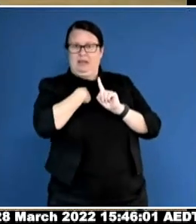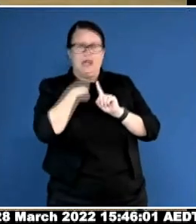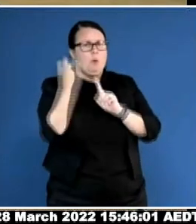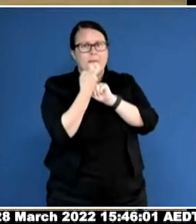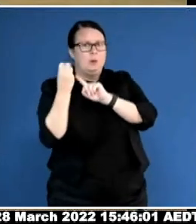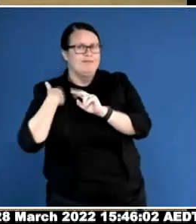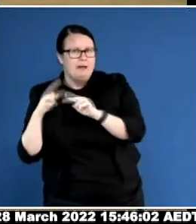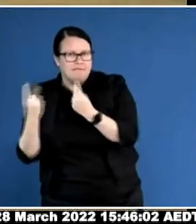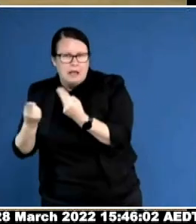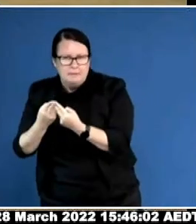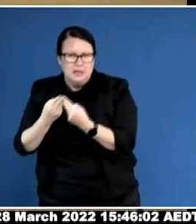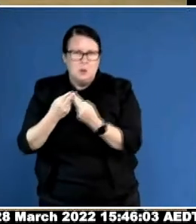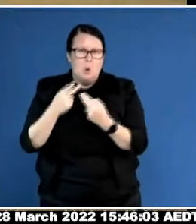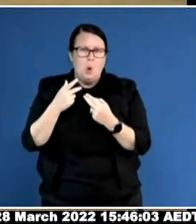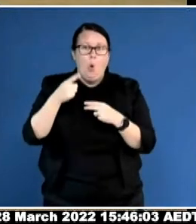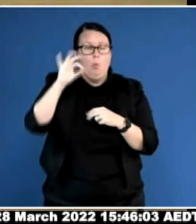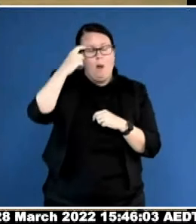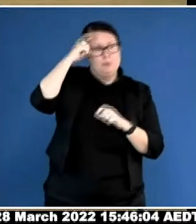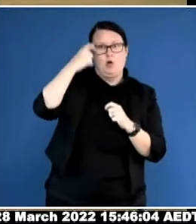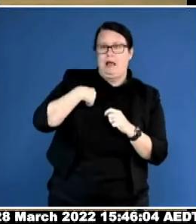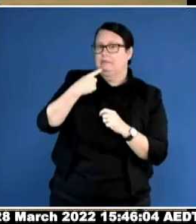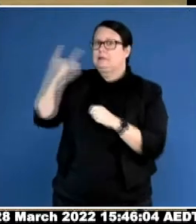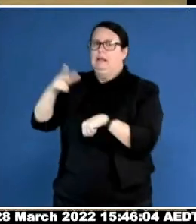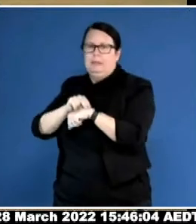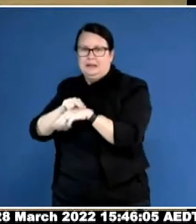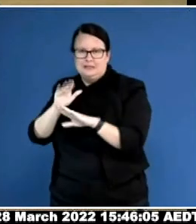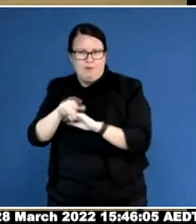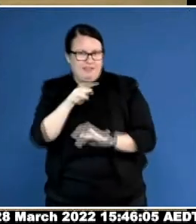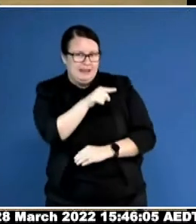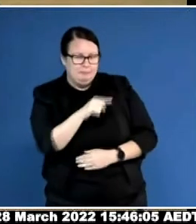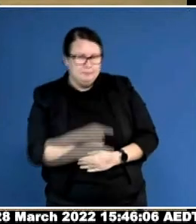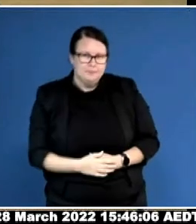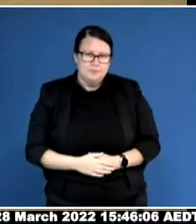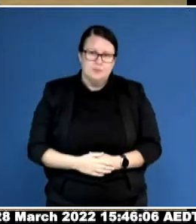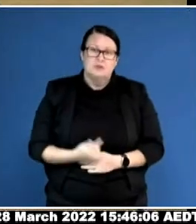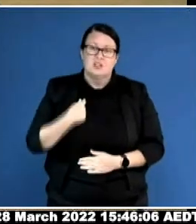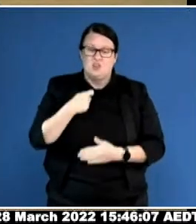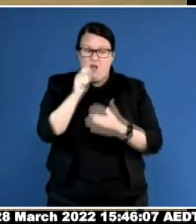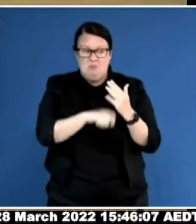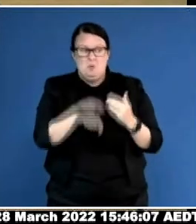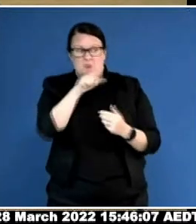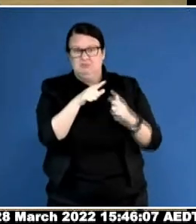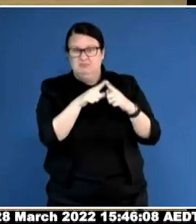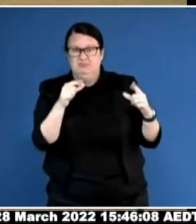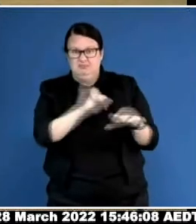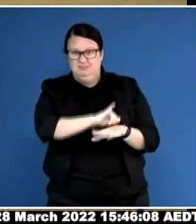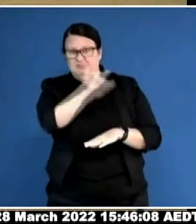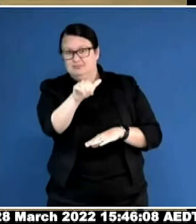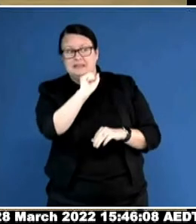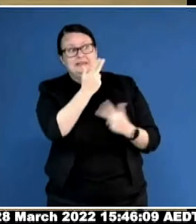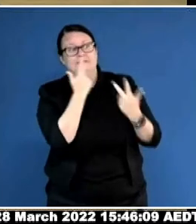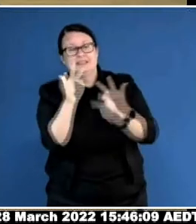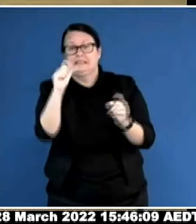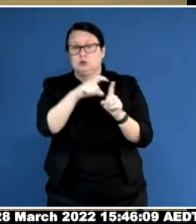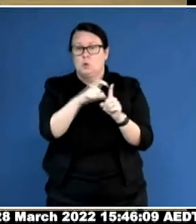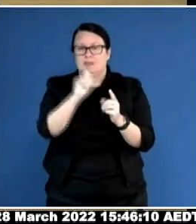family or be concerned about me reporting him to the authorities. I purchased Person Five a ticket to go to his daughter